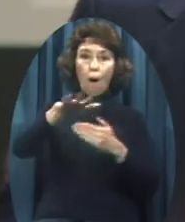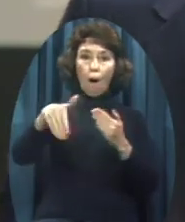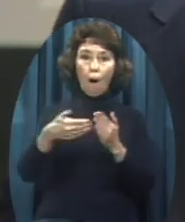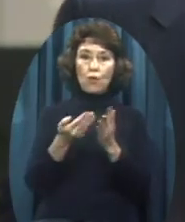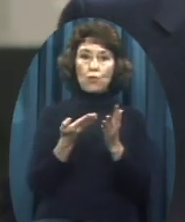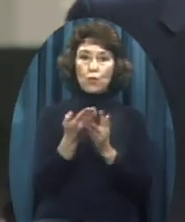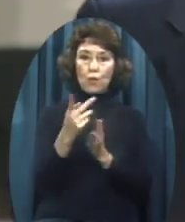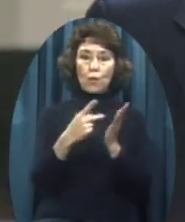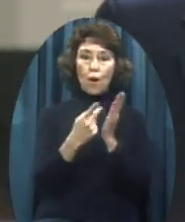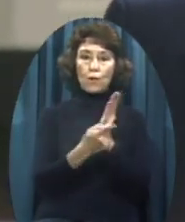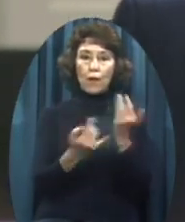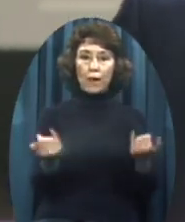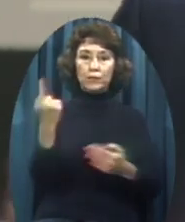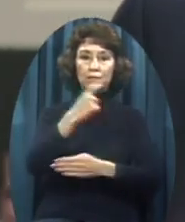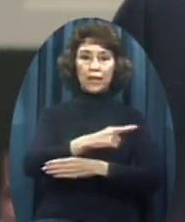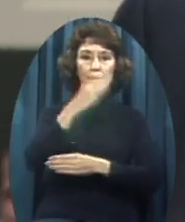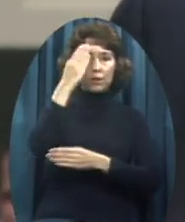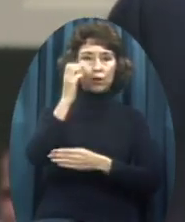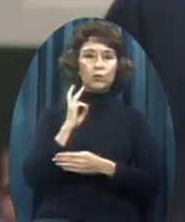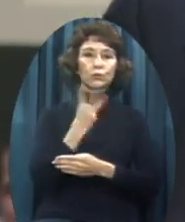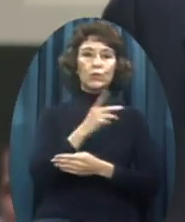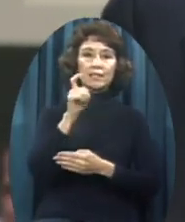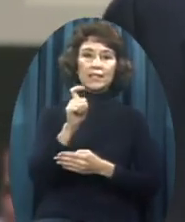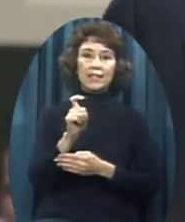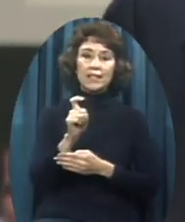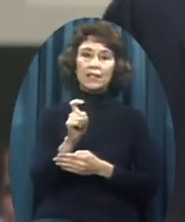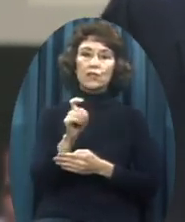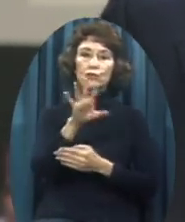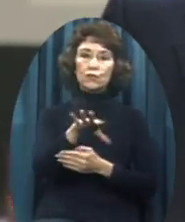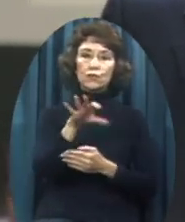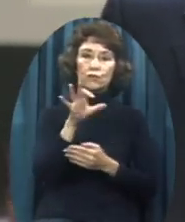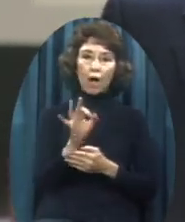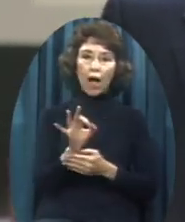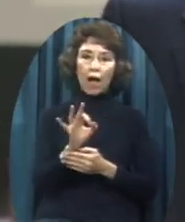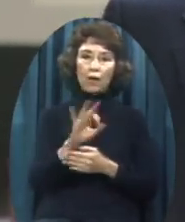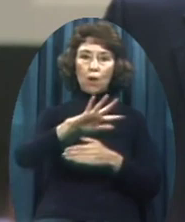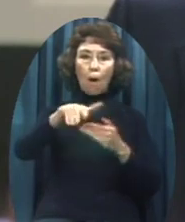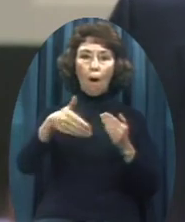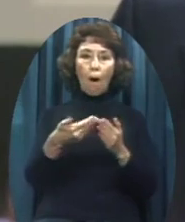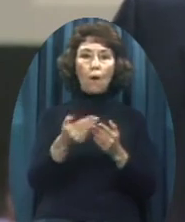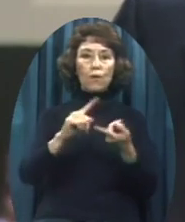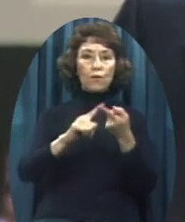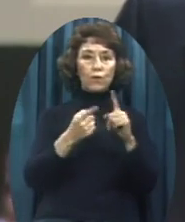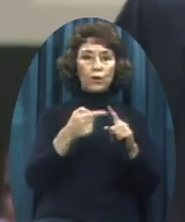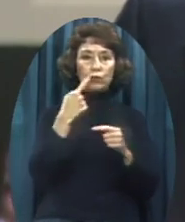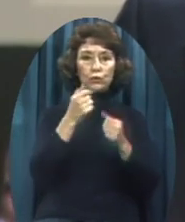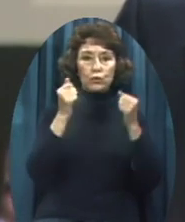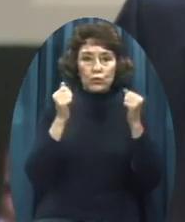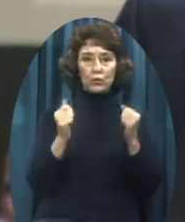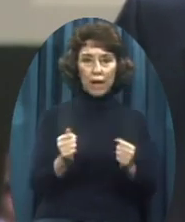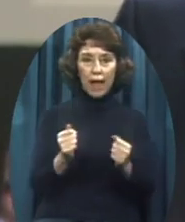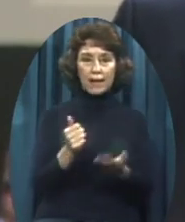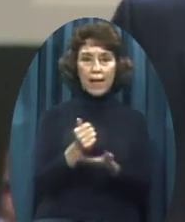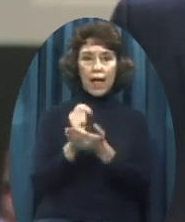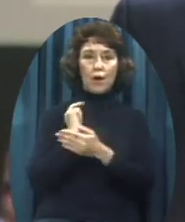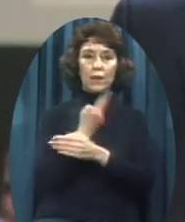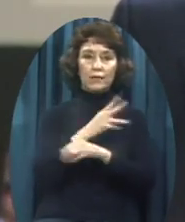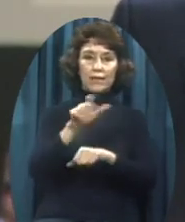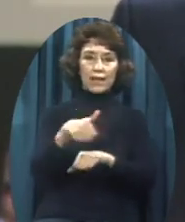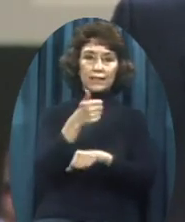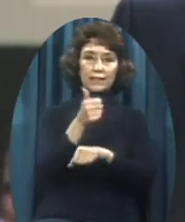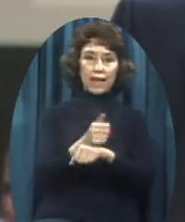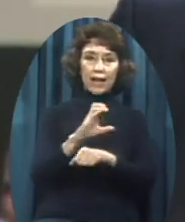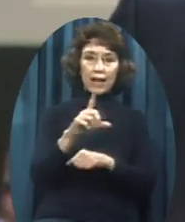We need to find those 50,000 friends who will each claim 1/100th of an acre on Liberty